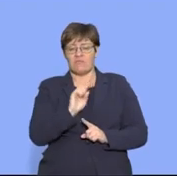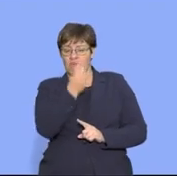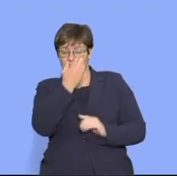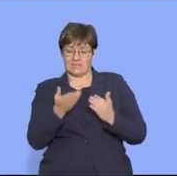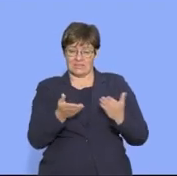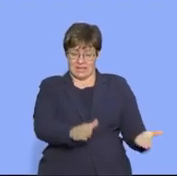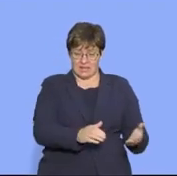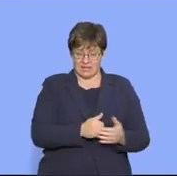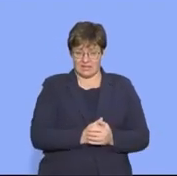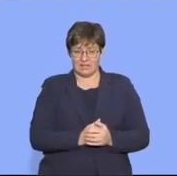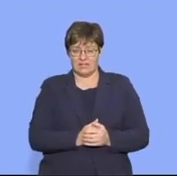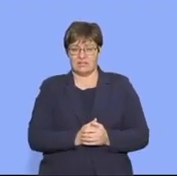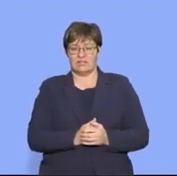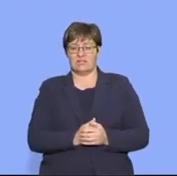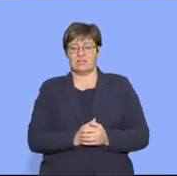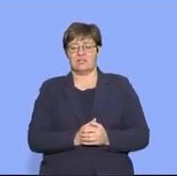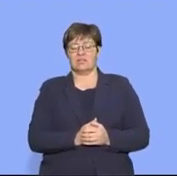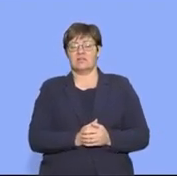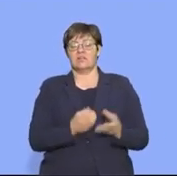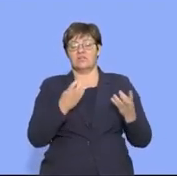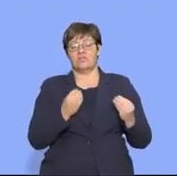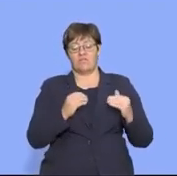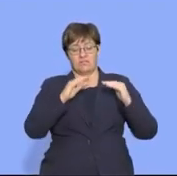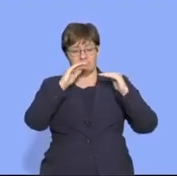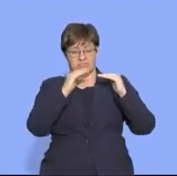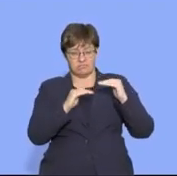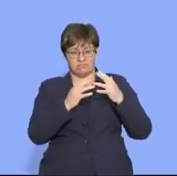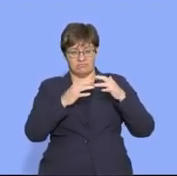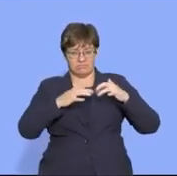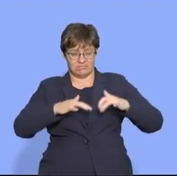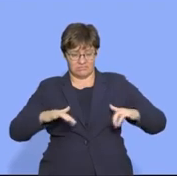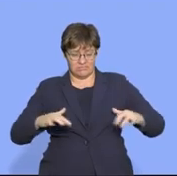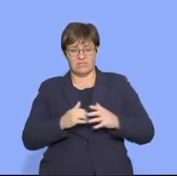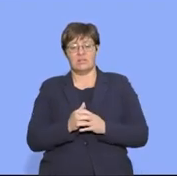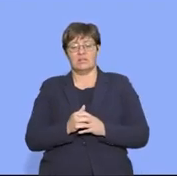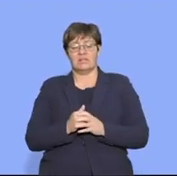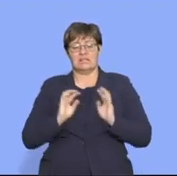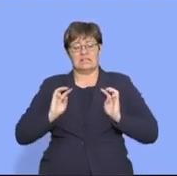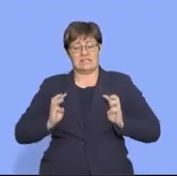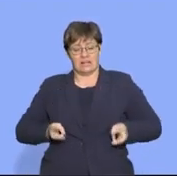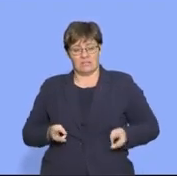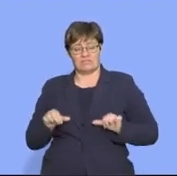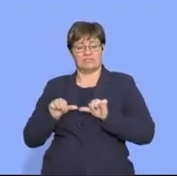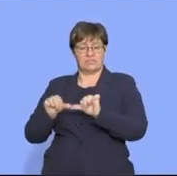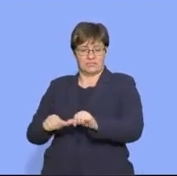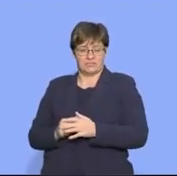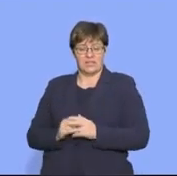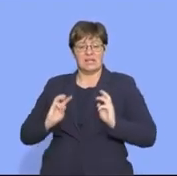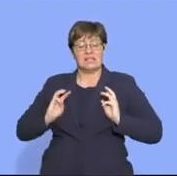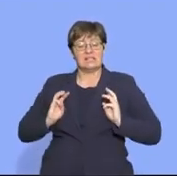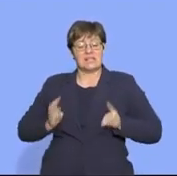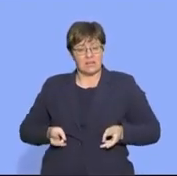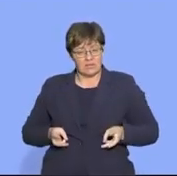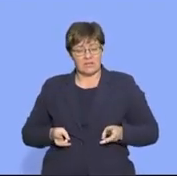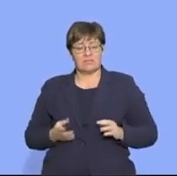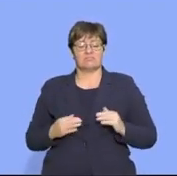in the last lesson. The animal first has to die, soft parts decay, and the